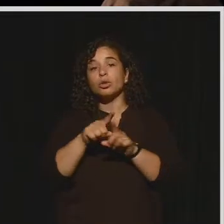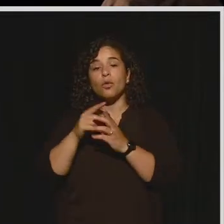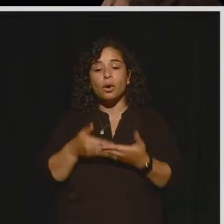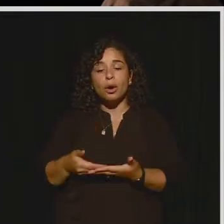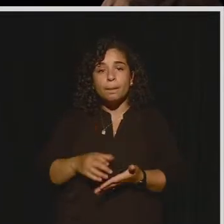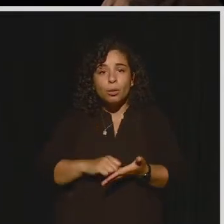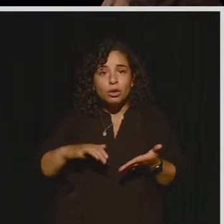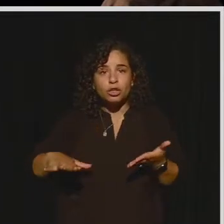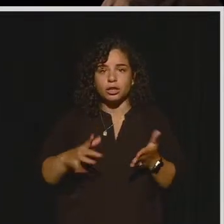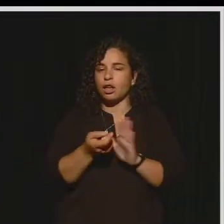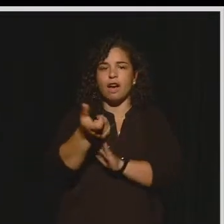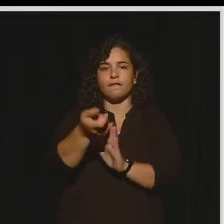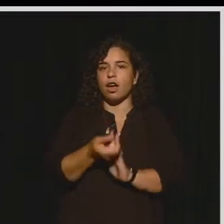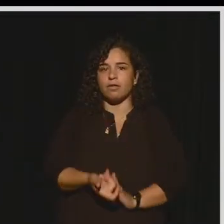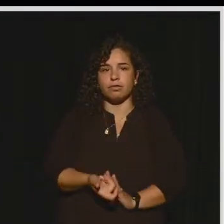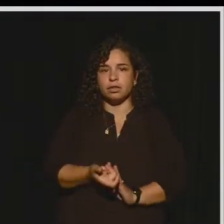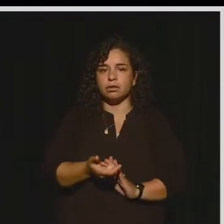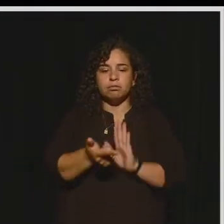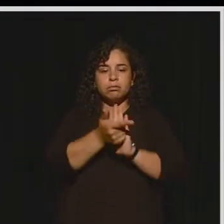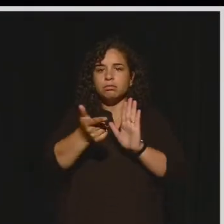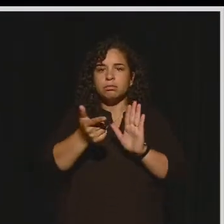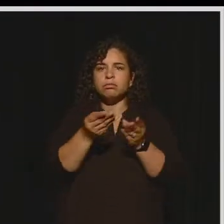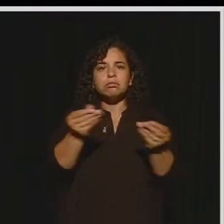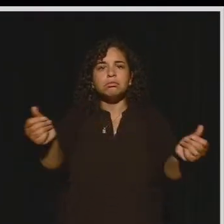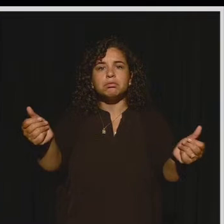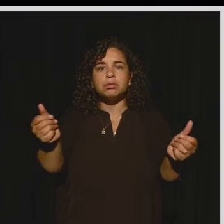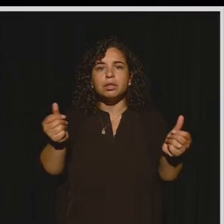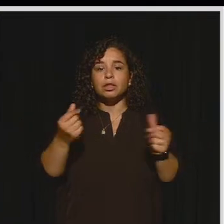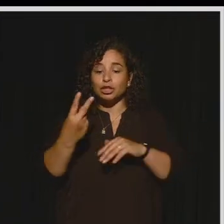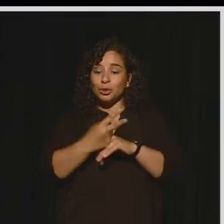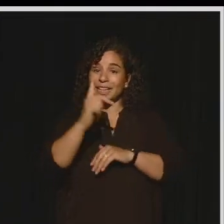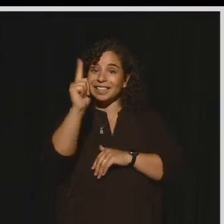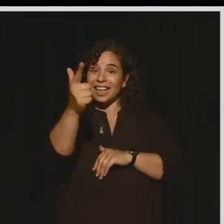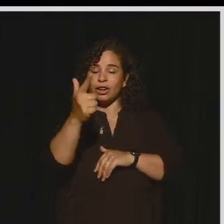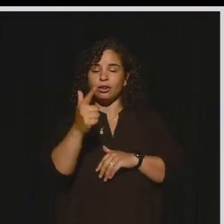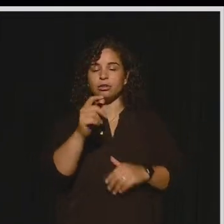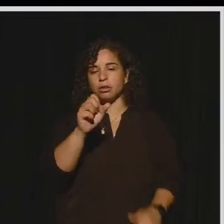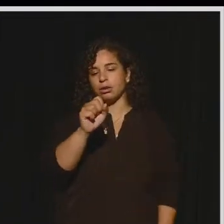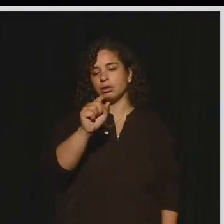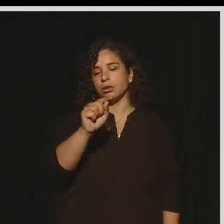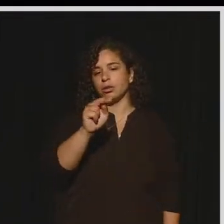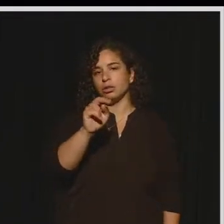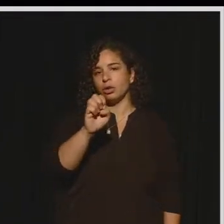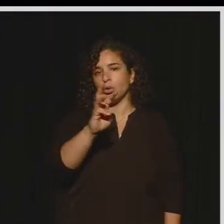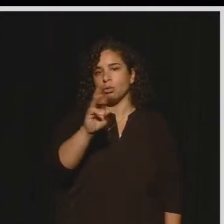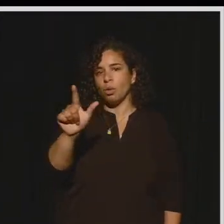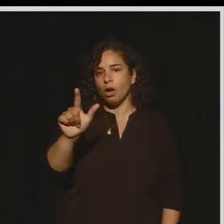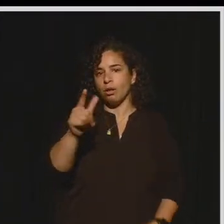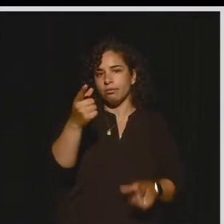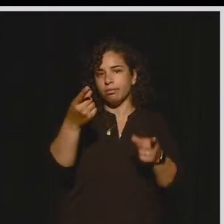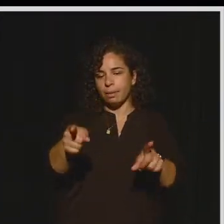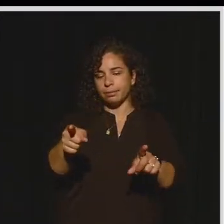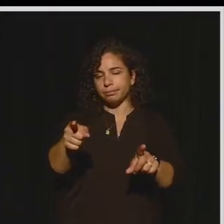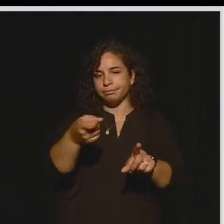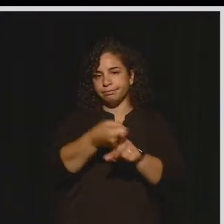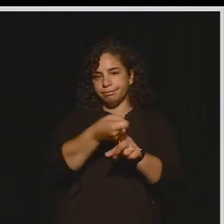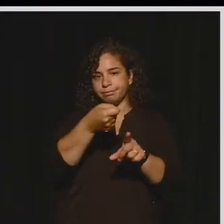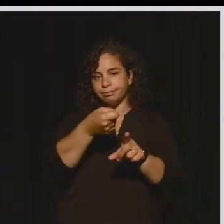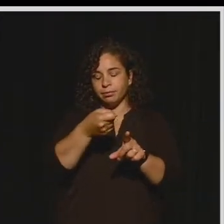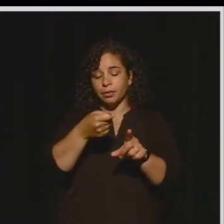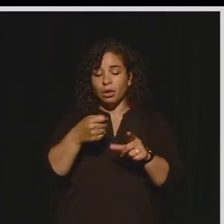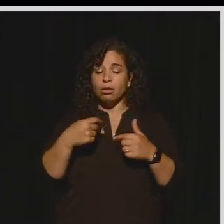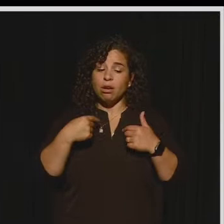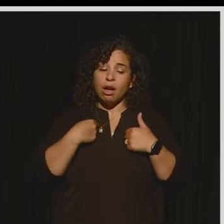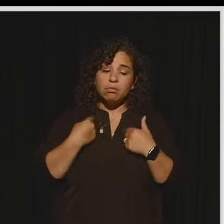therapeutic abortions. 2 days later is when Stonewall hit. So my thought pattern is